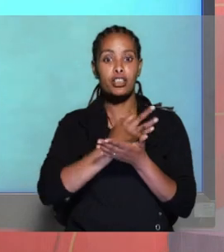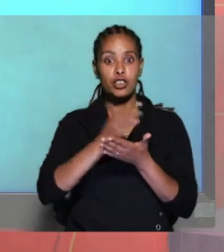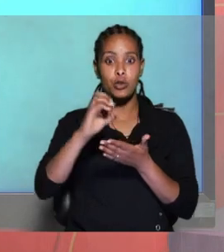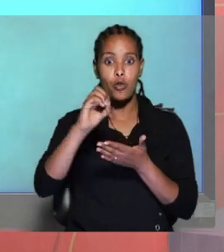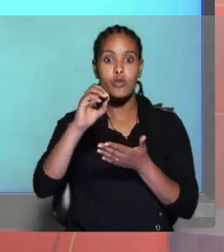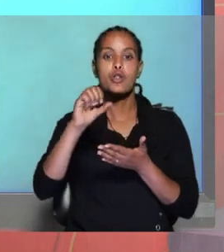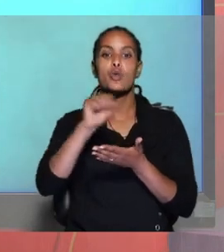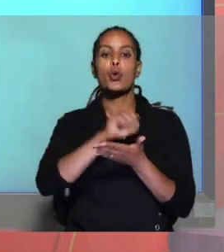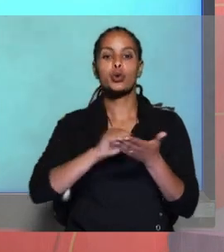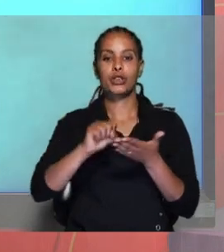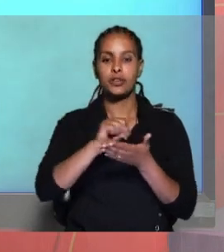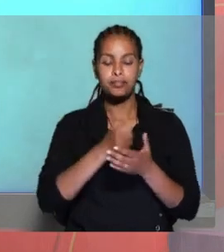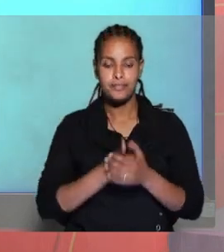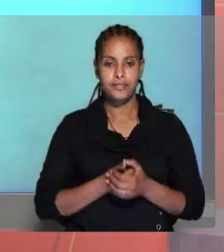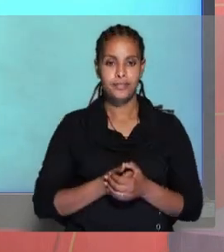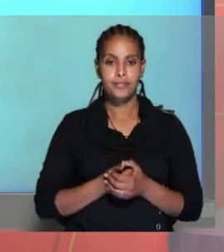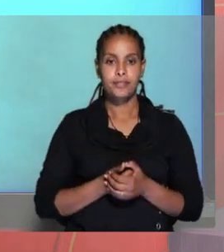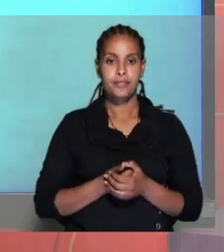solution.